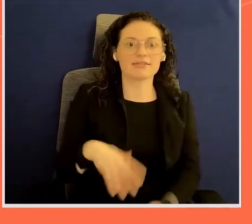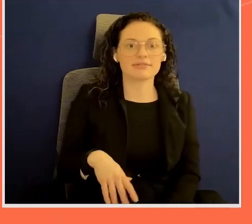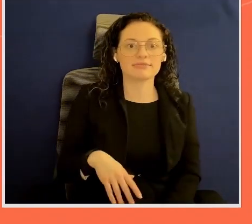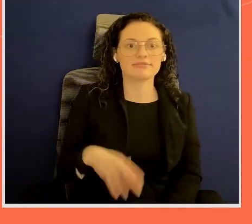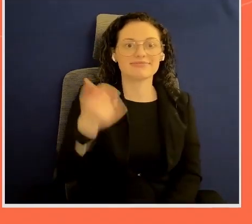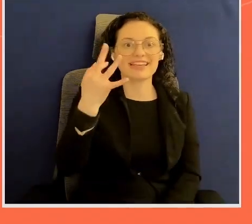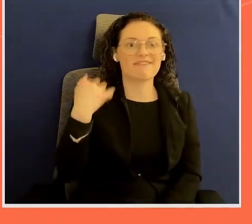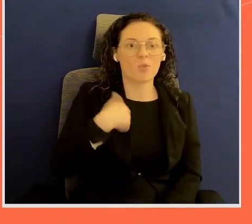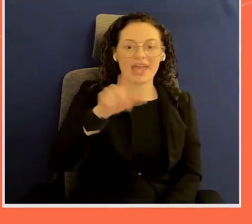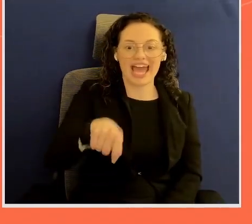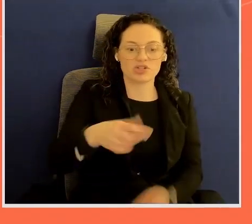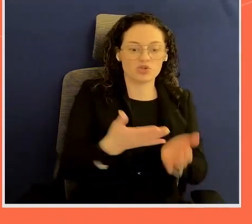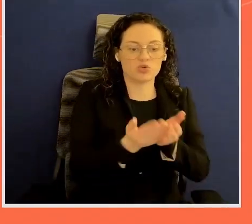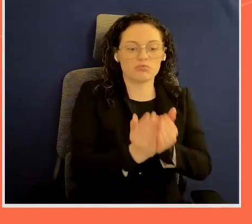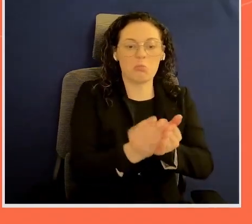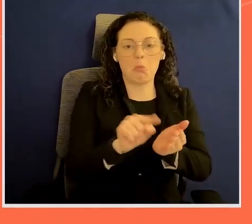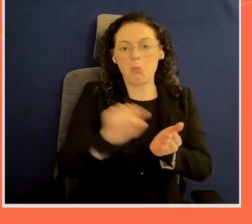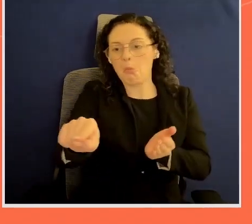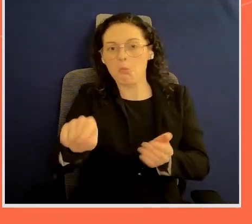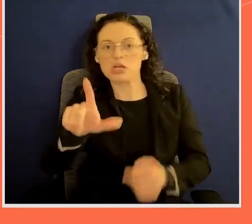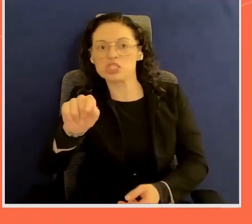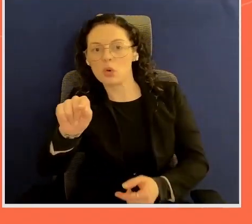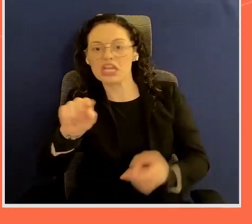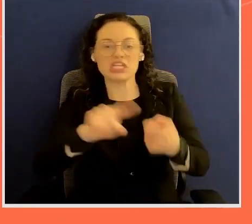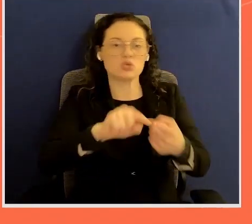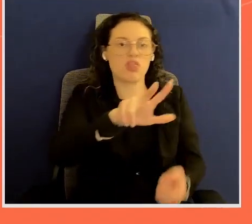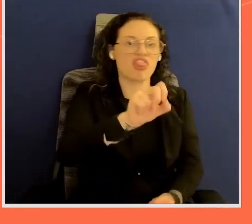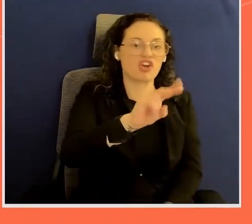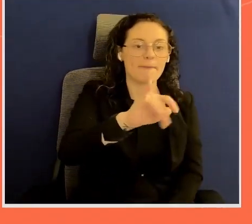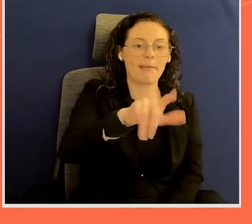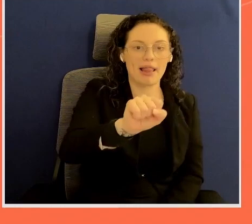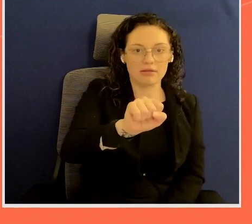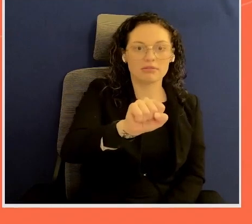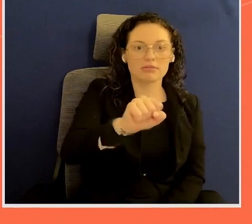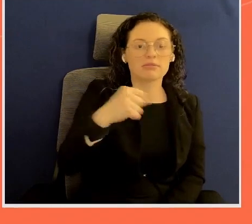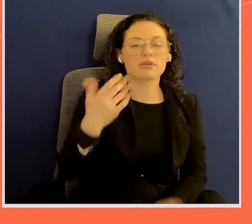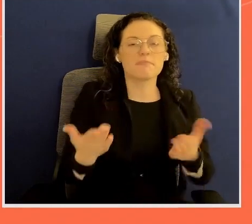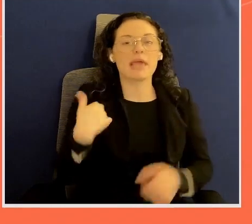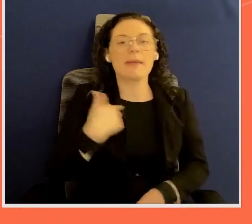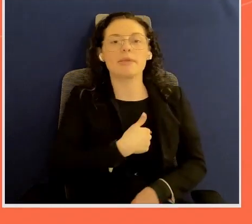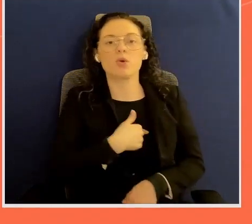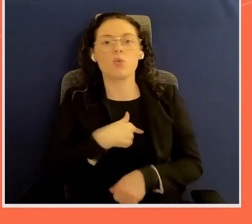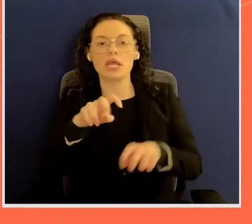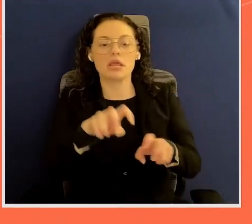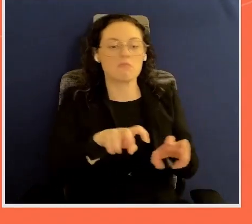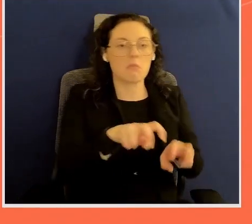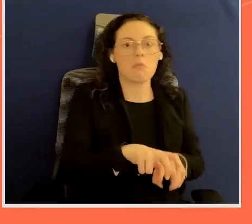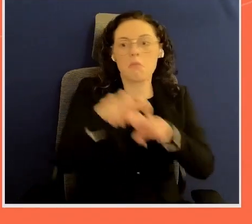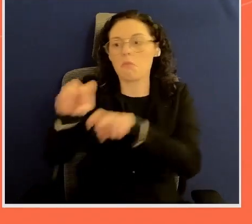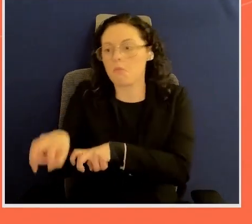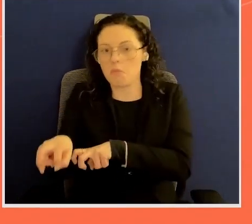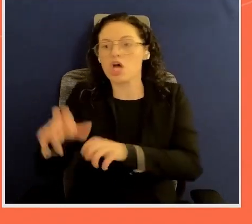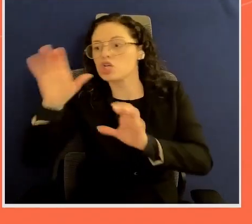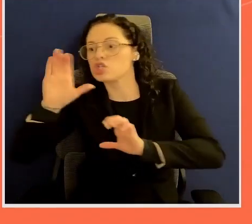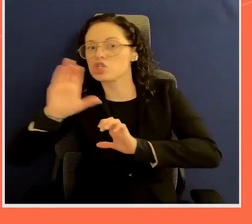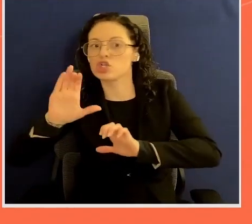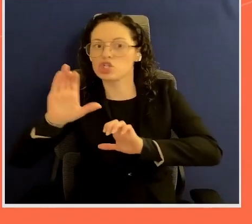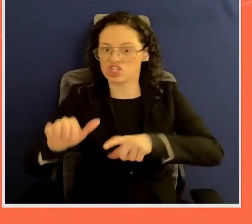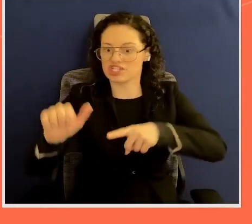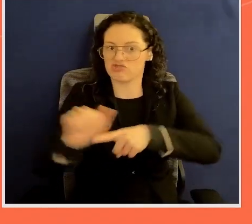by any measure, you know, we've been told again and again, most recently in the most recent